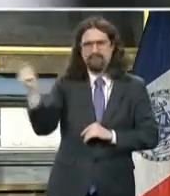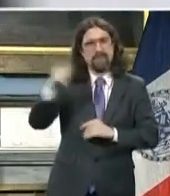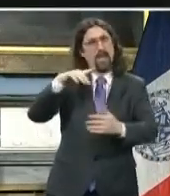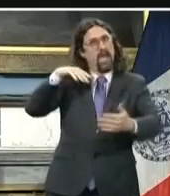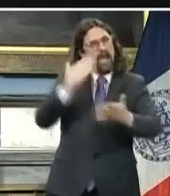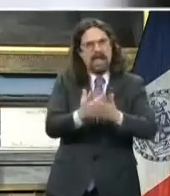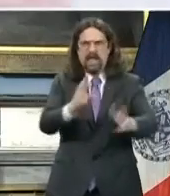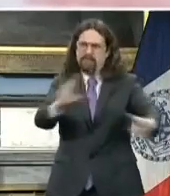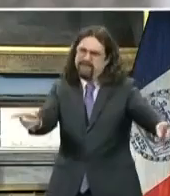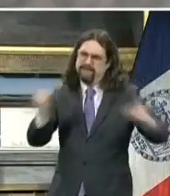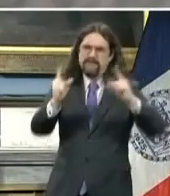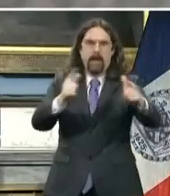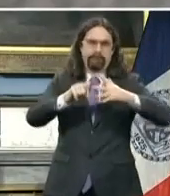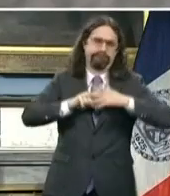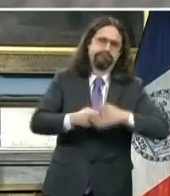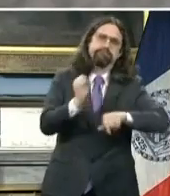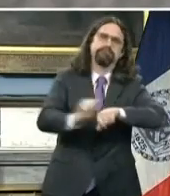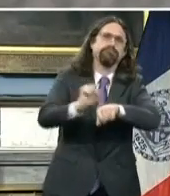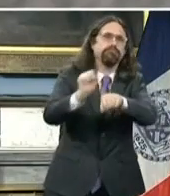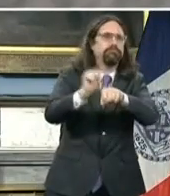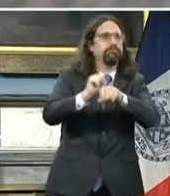as they arrived in New York City.